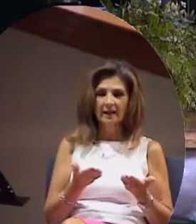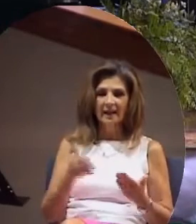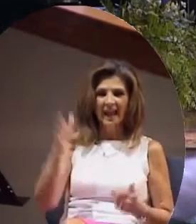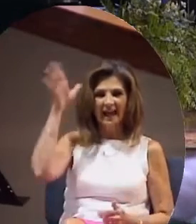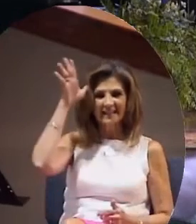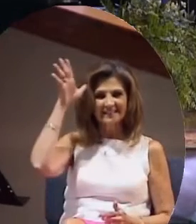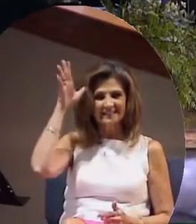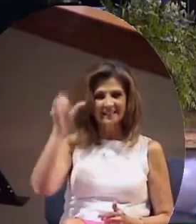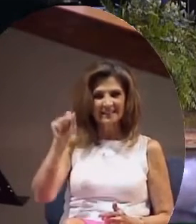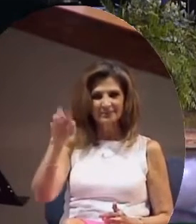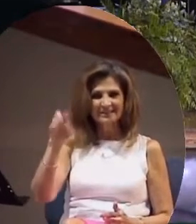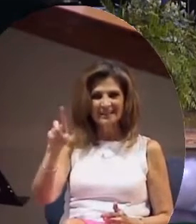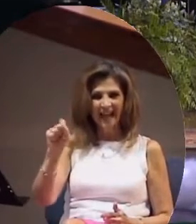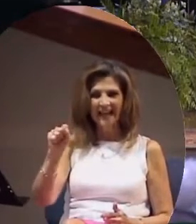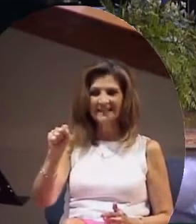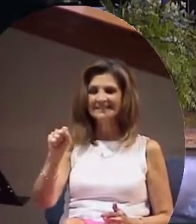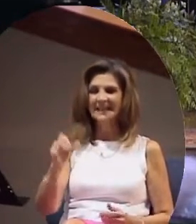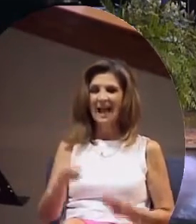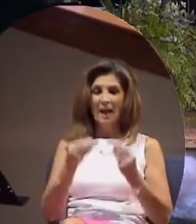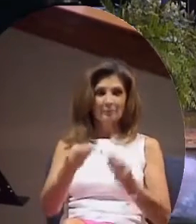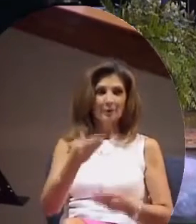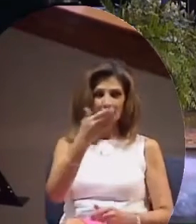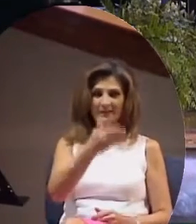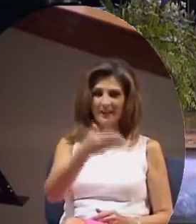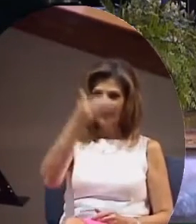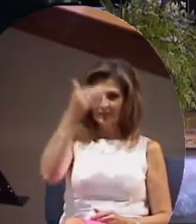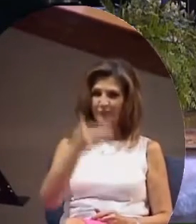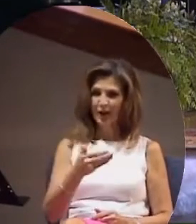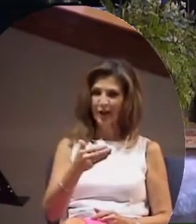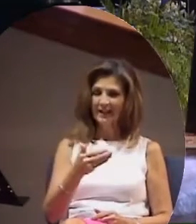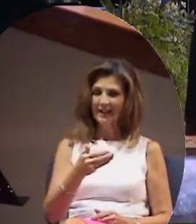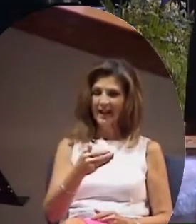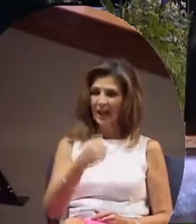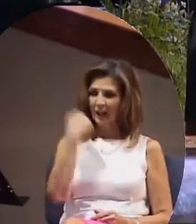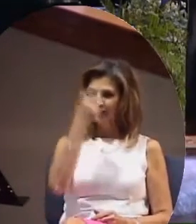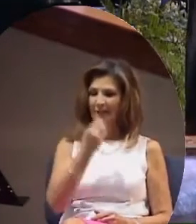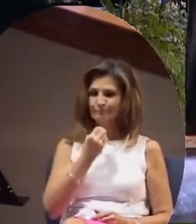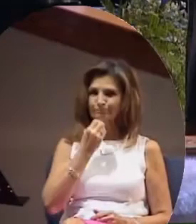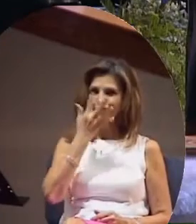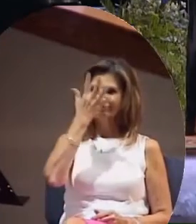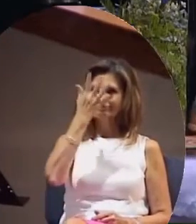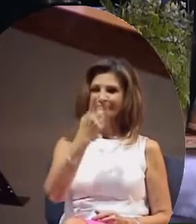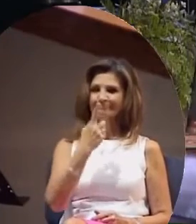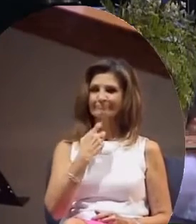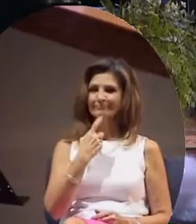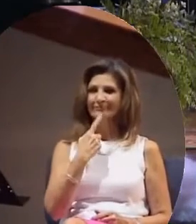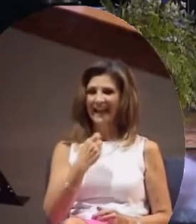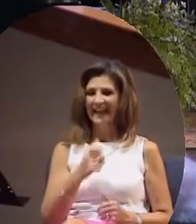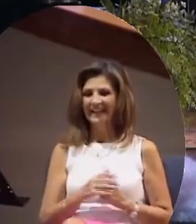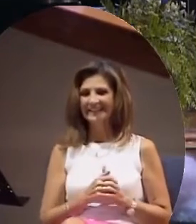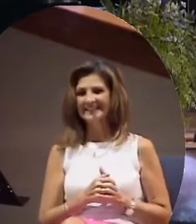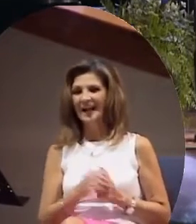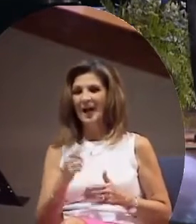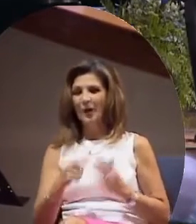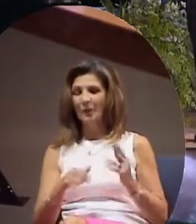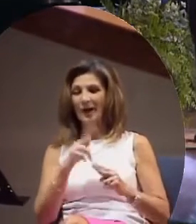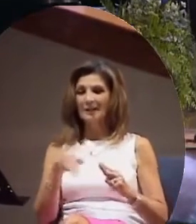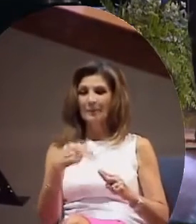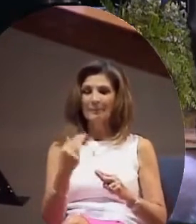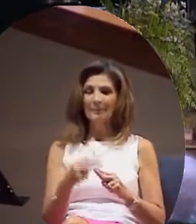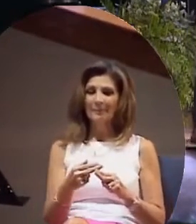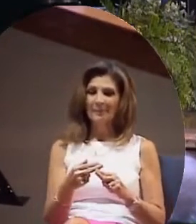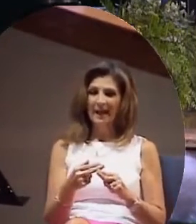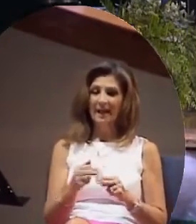vestibule area." Oh, their face got red. And then I said, "Well, bring your race cushion, amen. Or, oh, what about the ball chair,